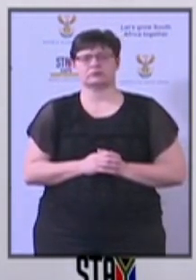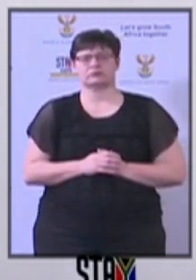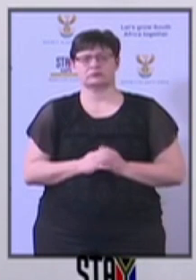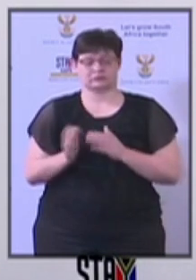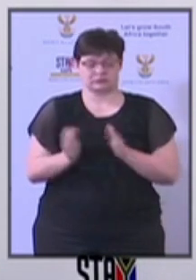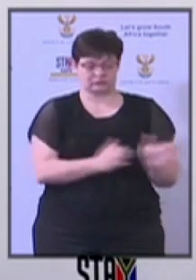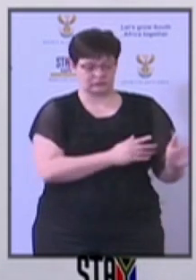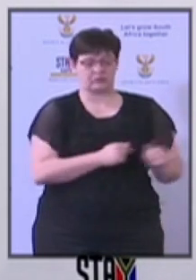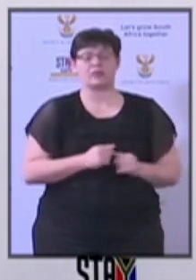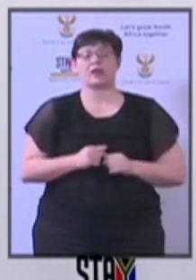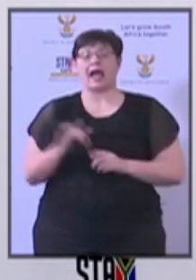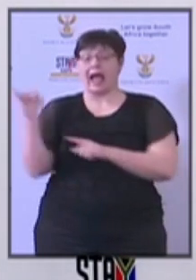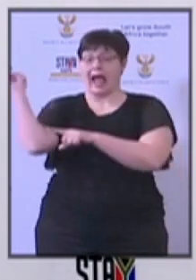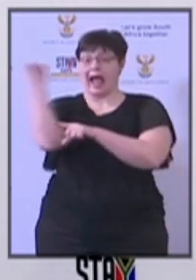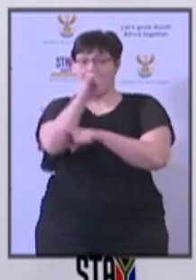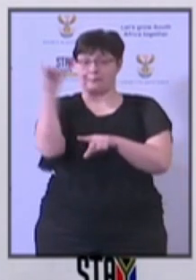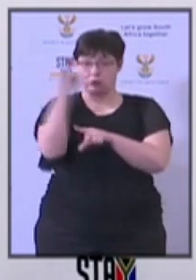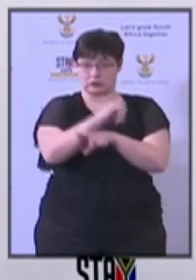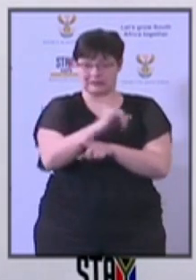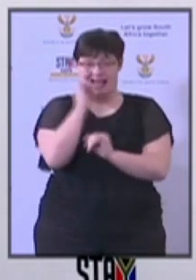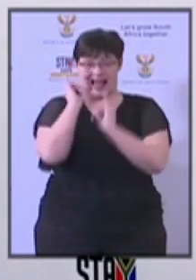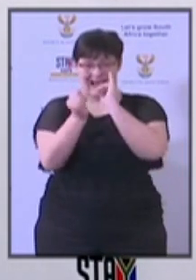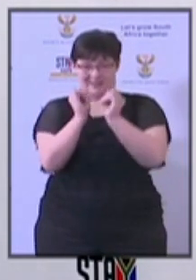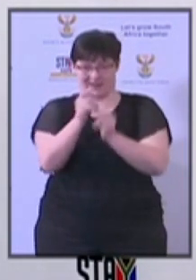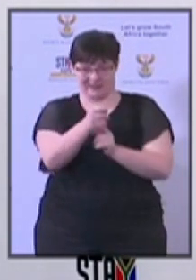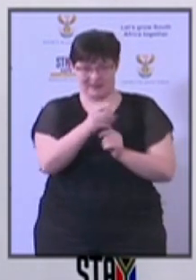11 airports, as you know,